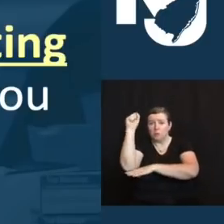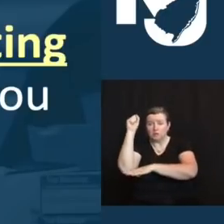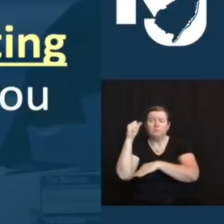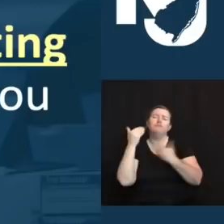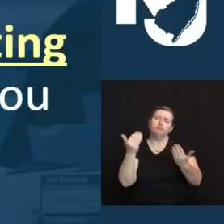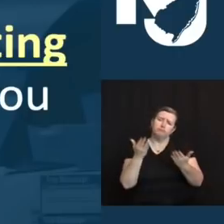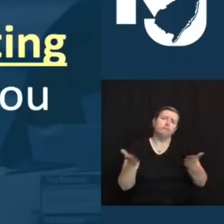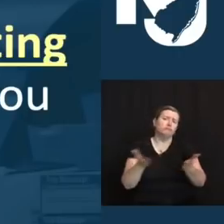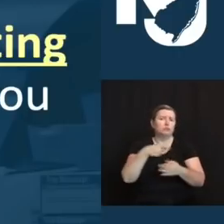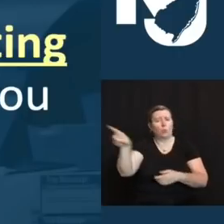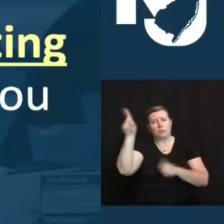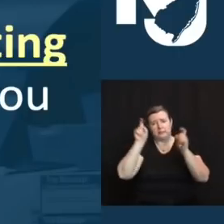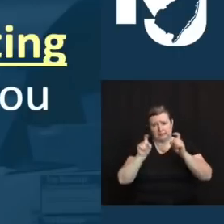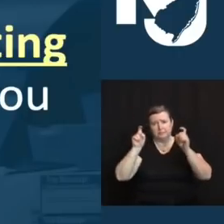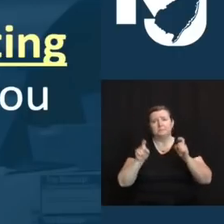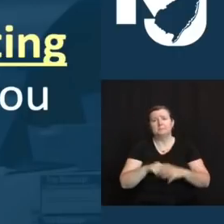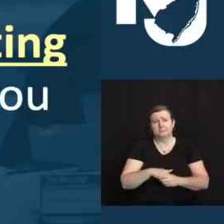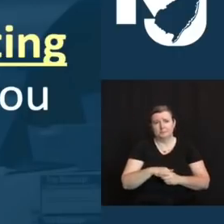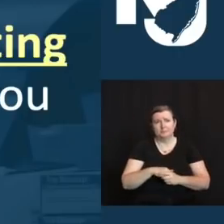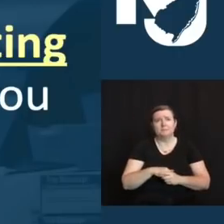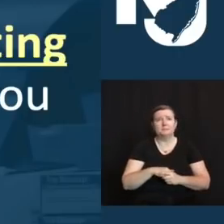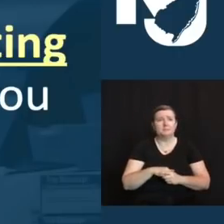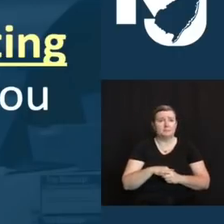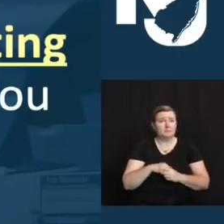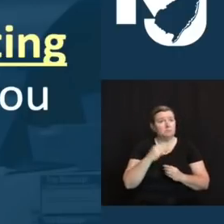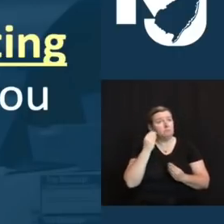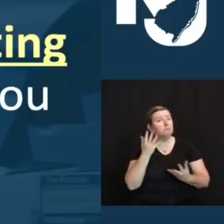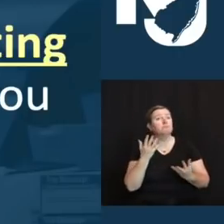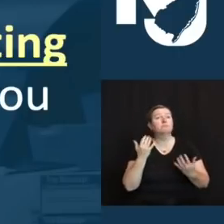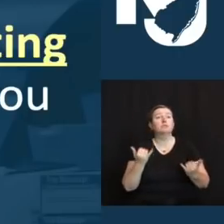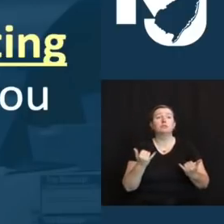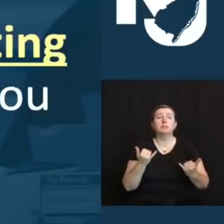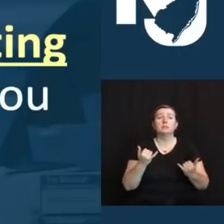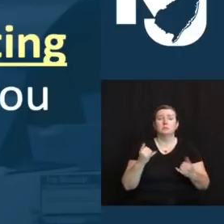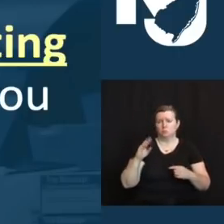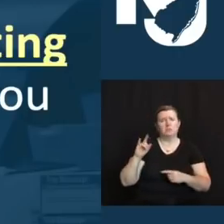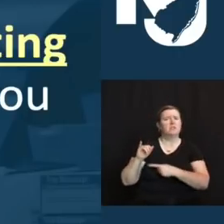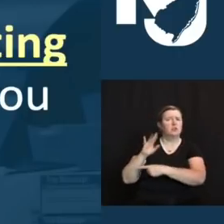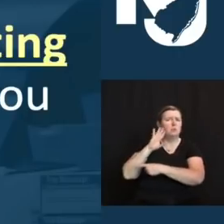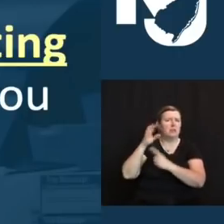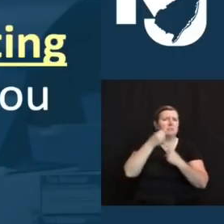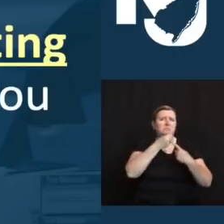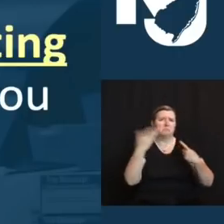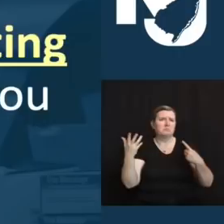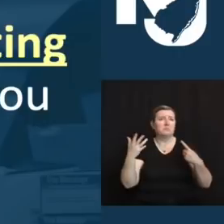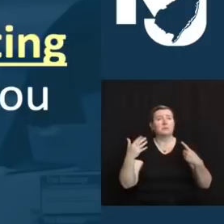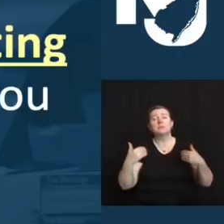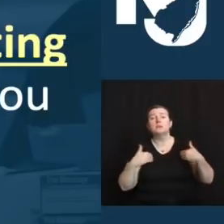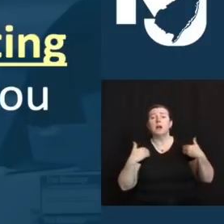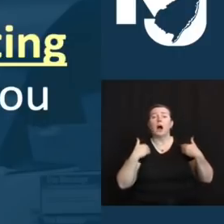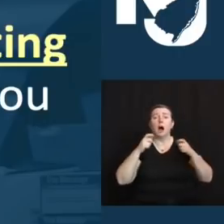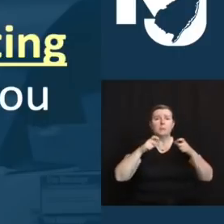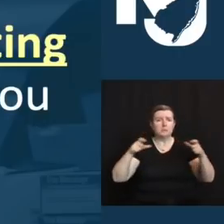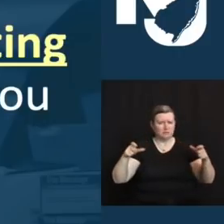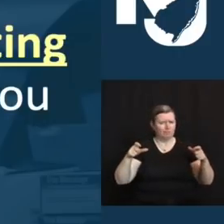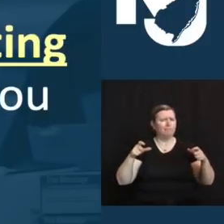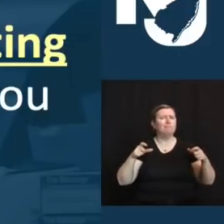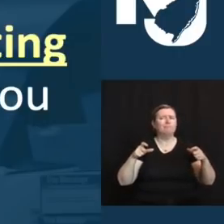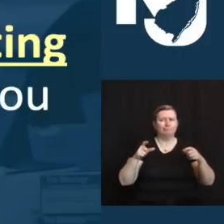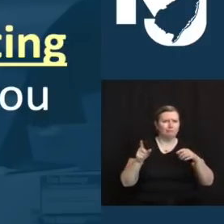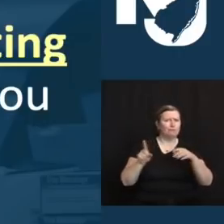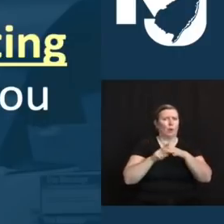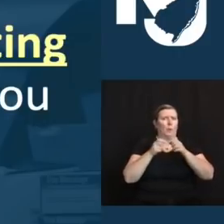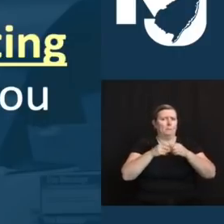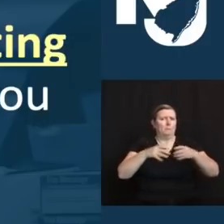alarming increase in the number of younger residents testing positive, folks who I think feel that they may be